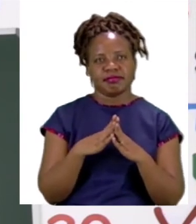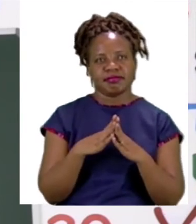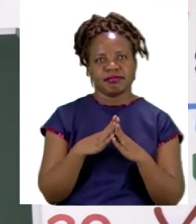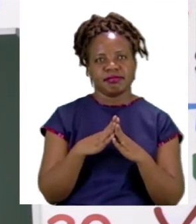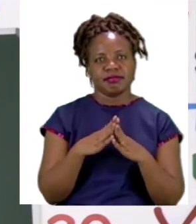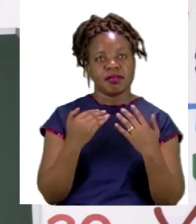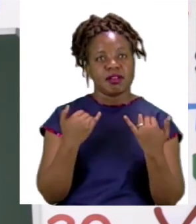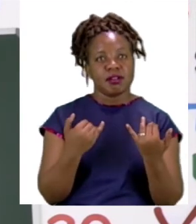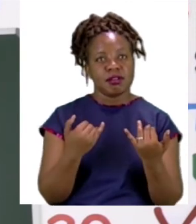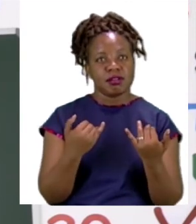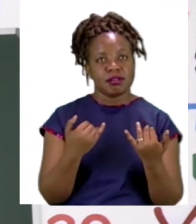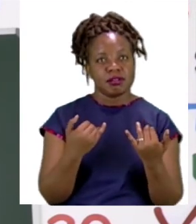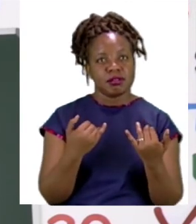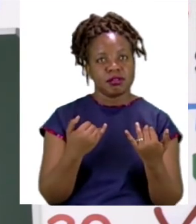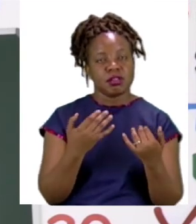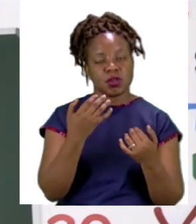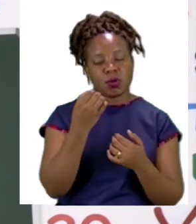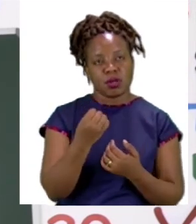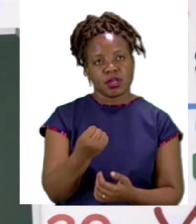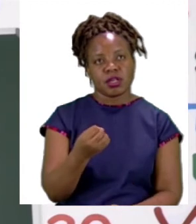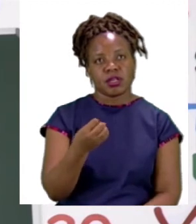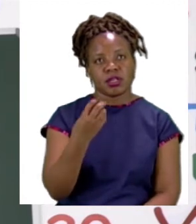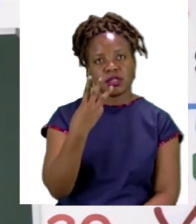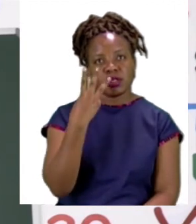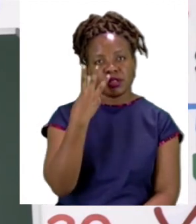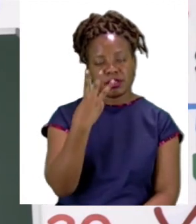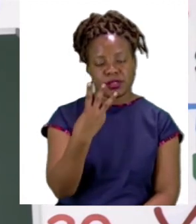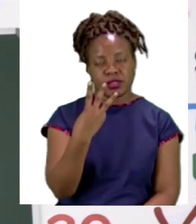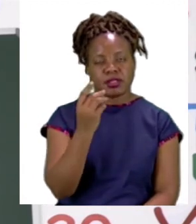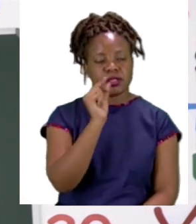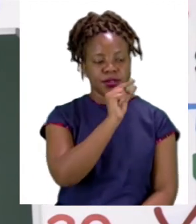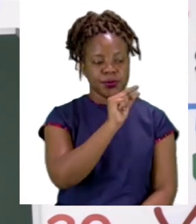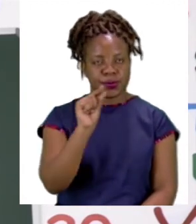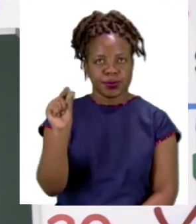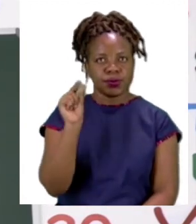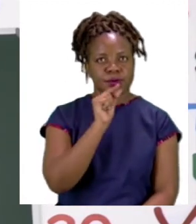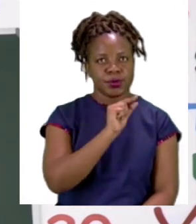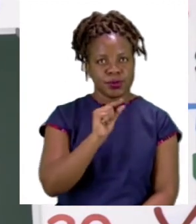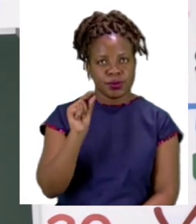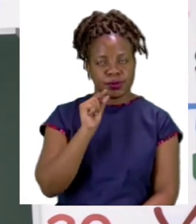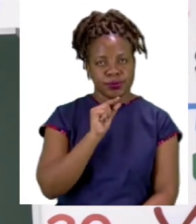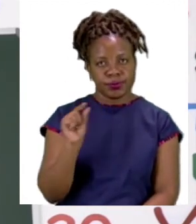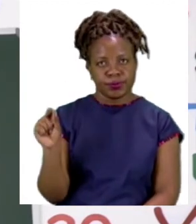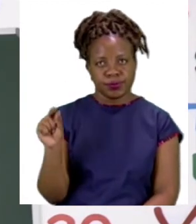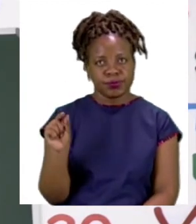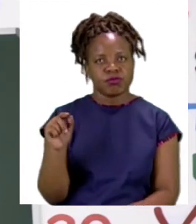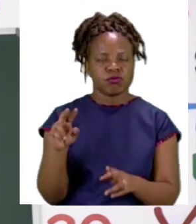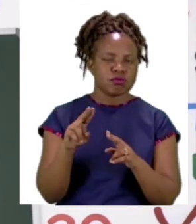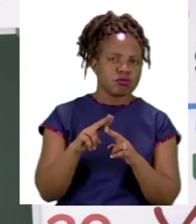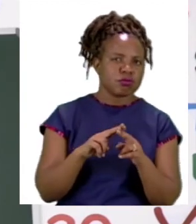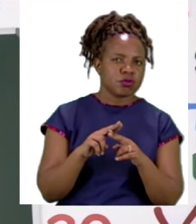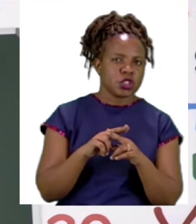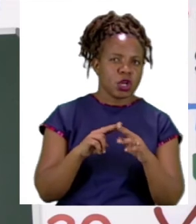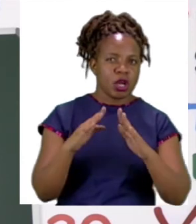So far we have 3 sentences. I have used the word house and rooms. I can now choose